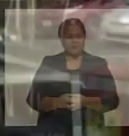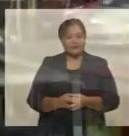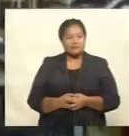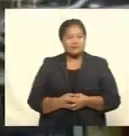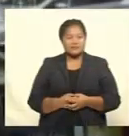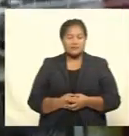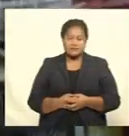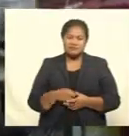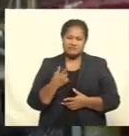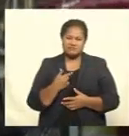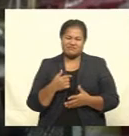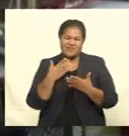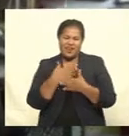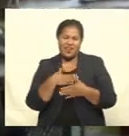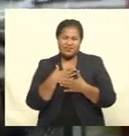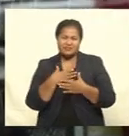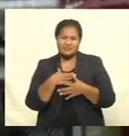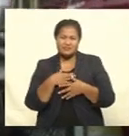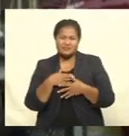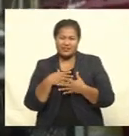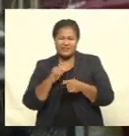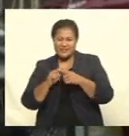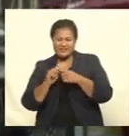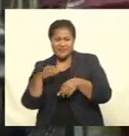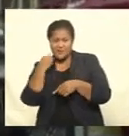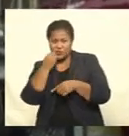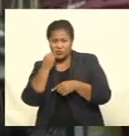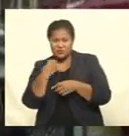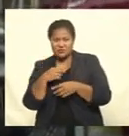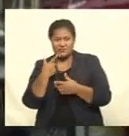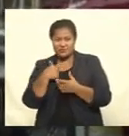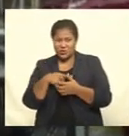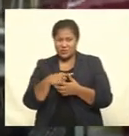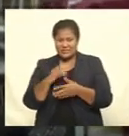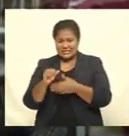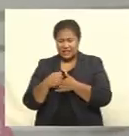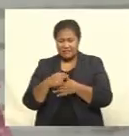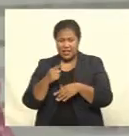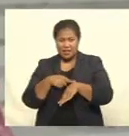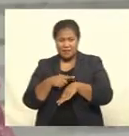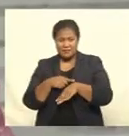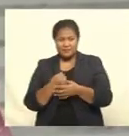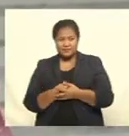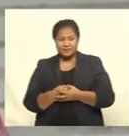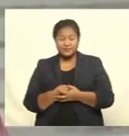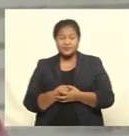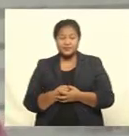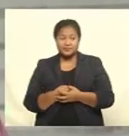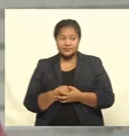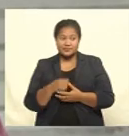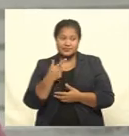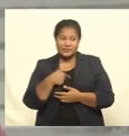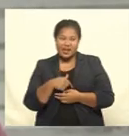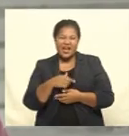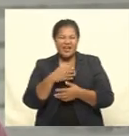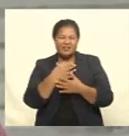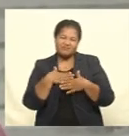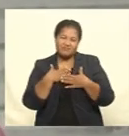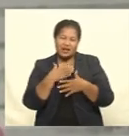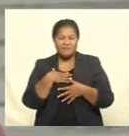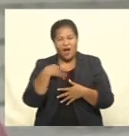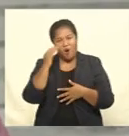I like fast food because it saves time and cost. I like my own